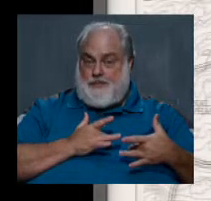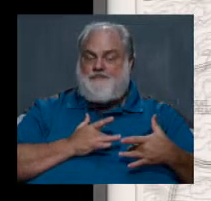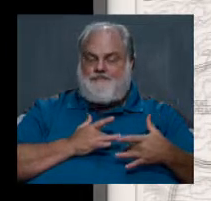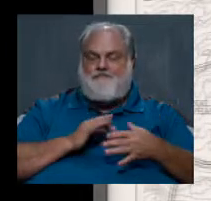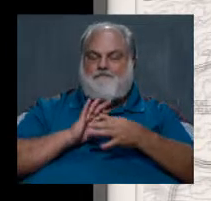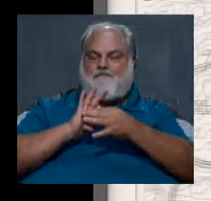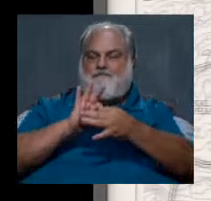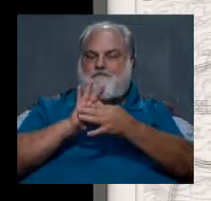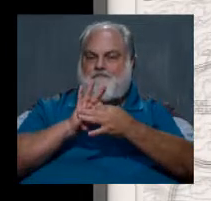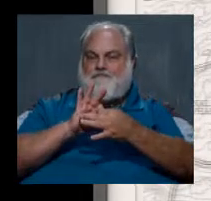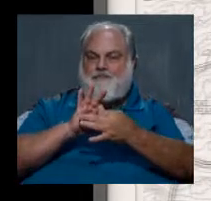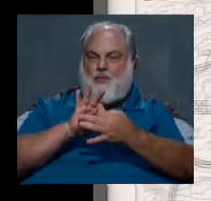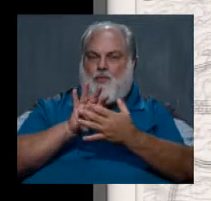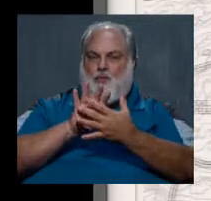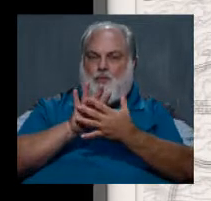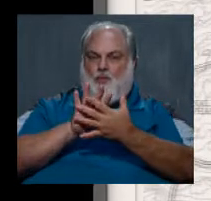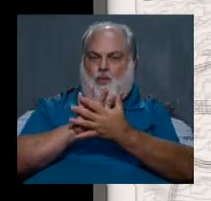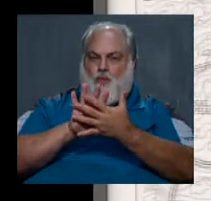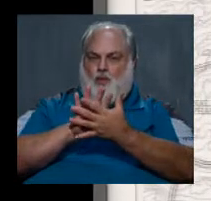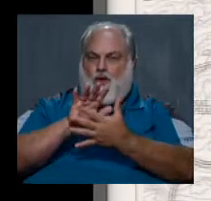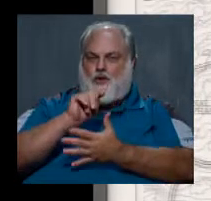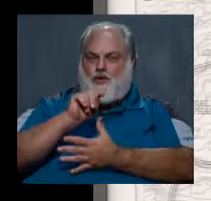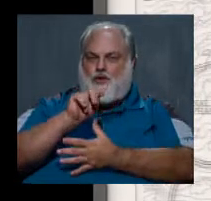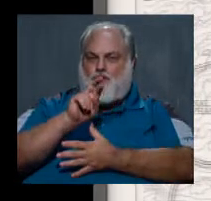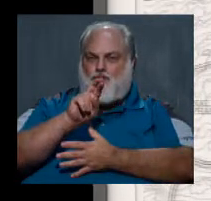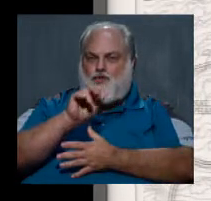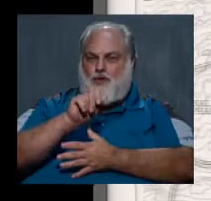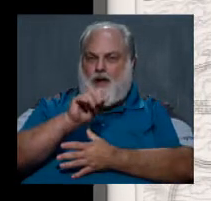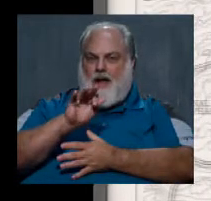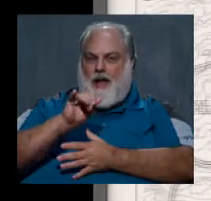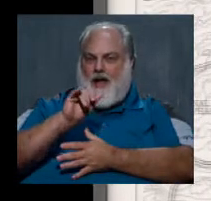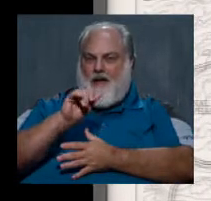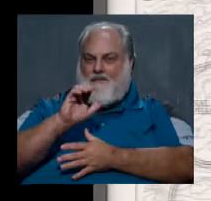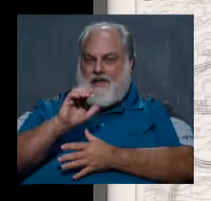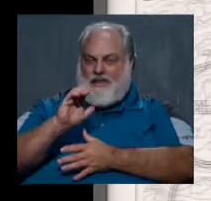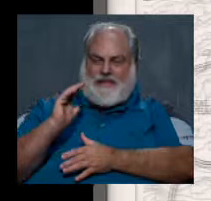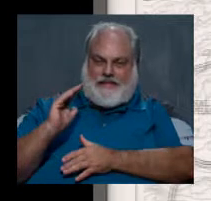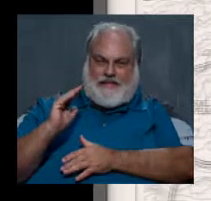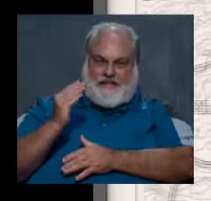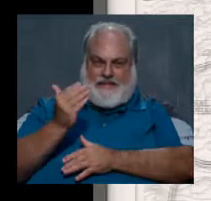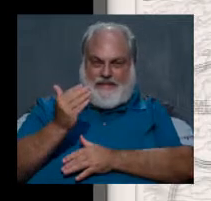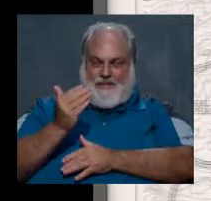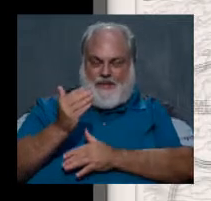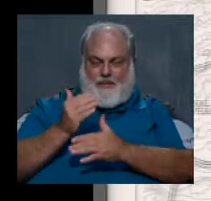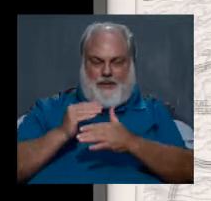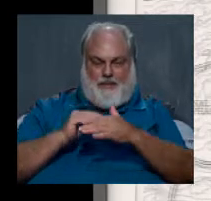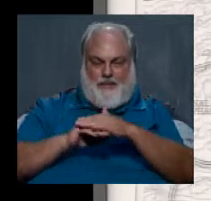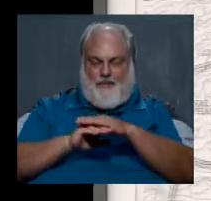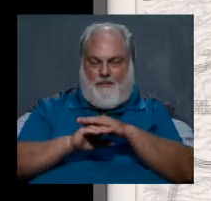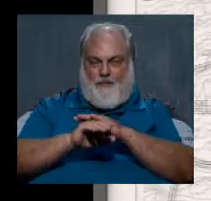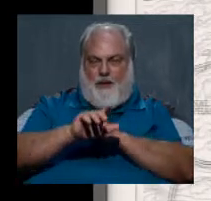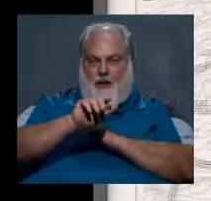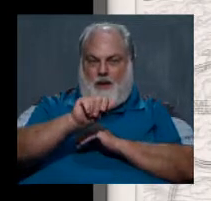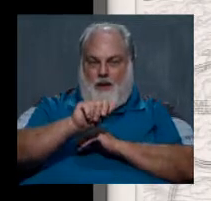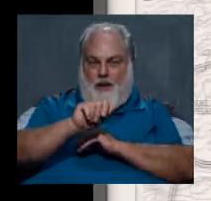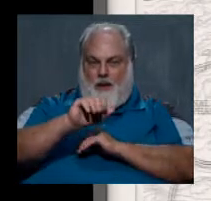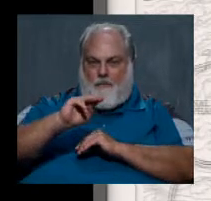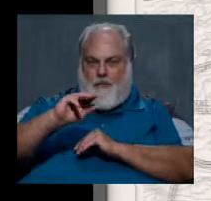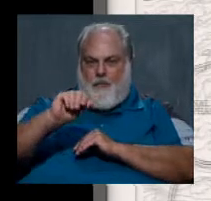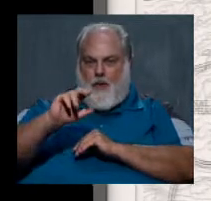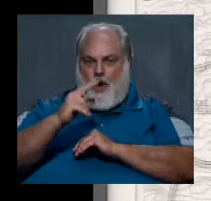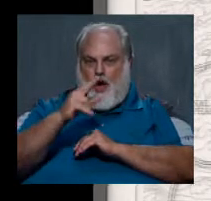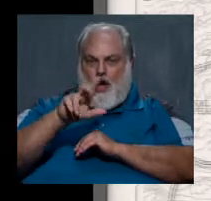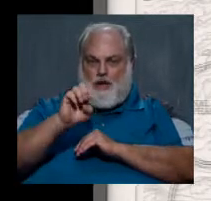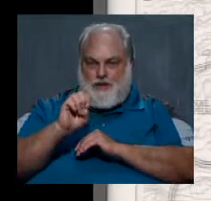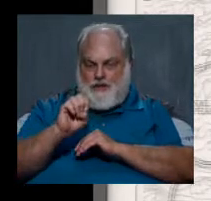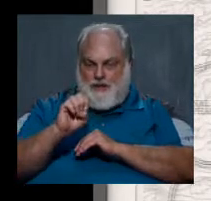traffic. It seems to me the majority of traffic will be entering on the development from LaMarche, and a considerable portion